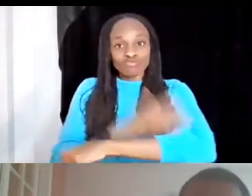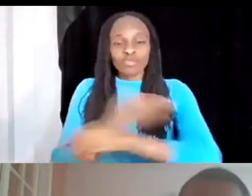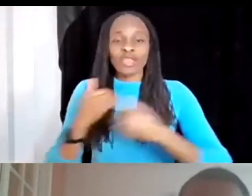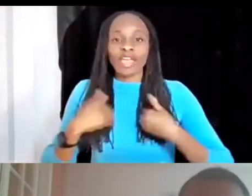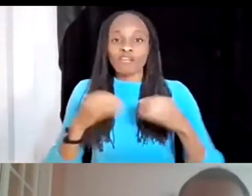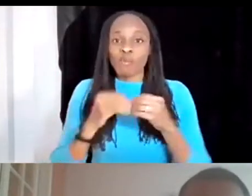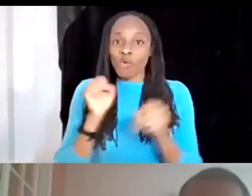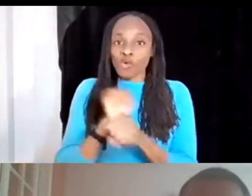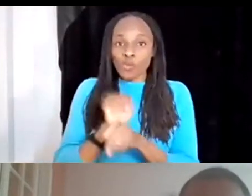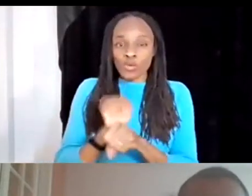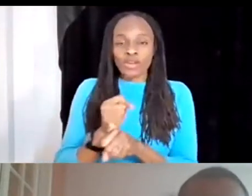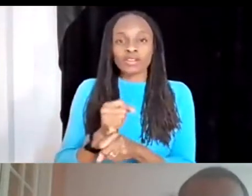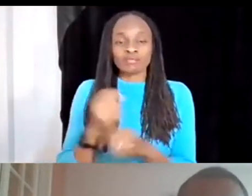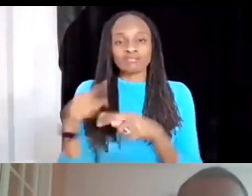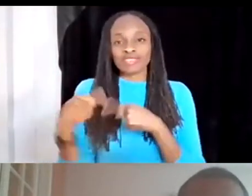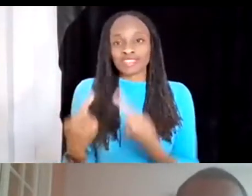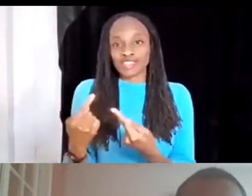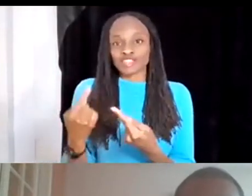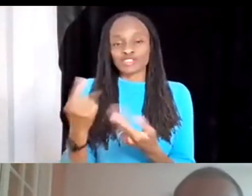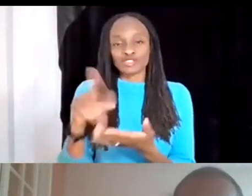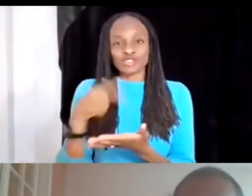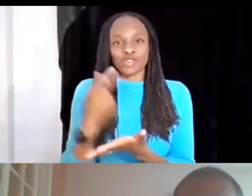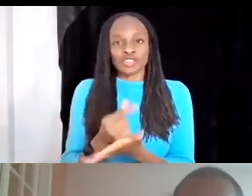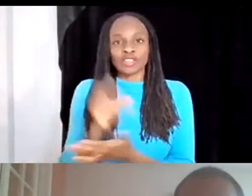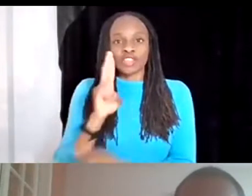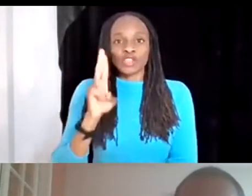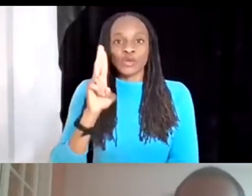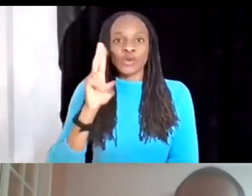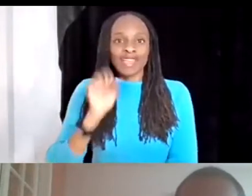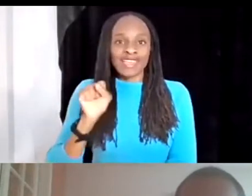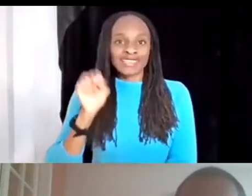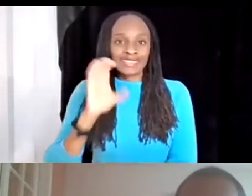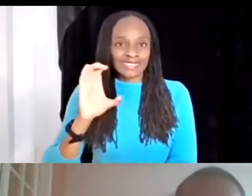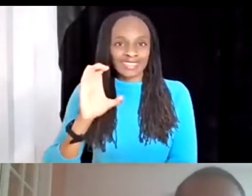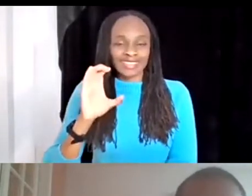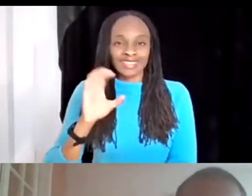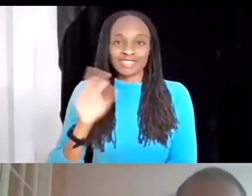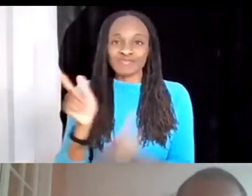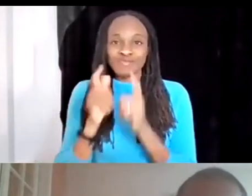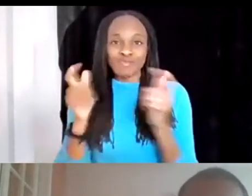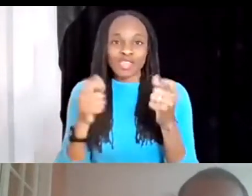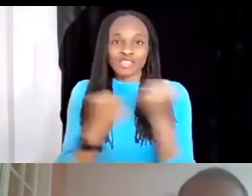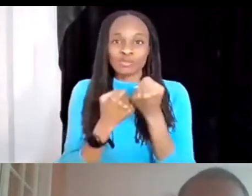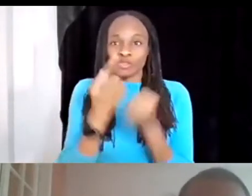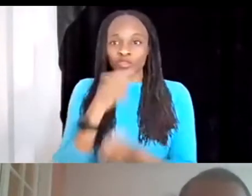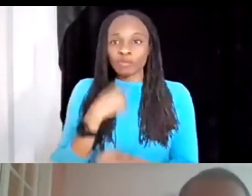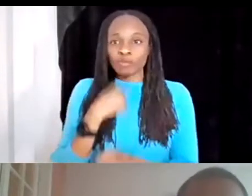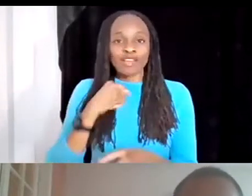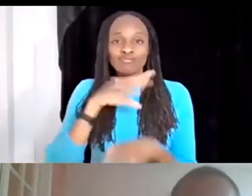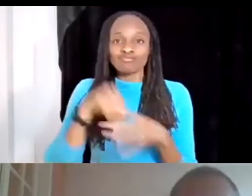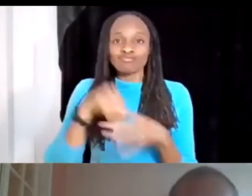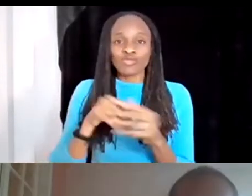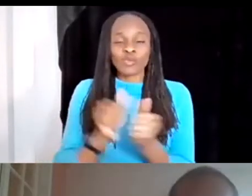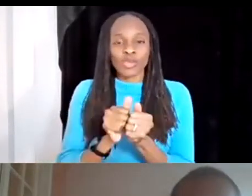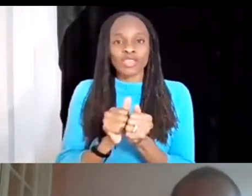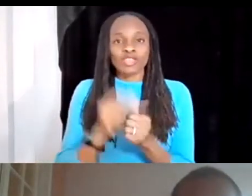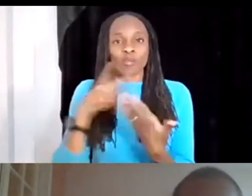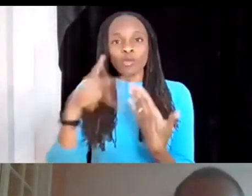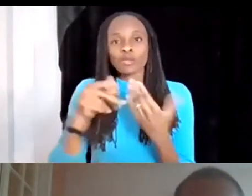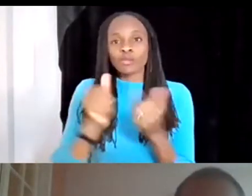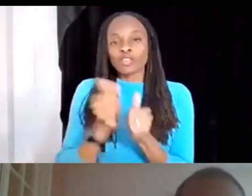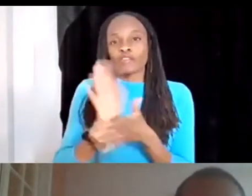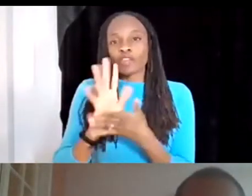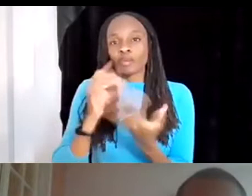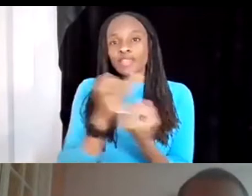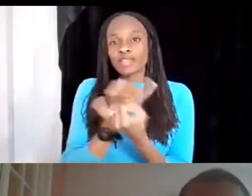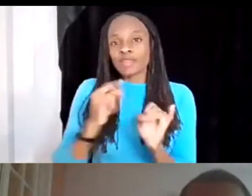since graduating, you know, USC has been a huge support for me. I, you know, have participated in programs with Film Independent. I was fortunate also